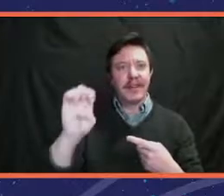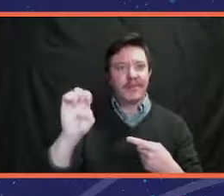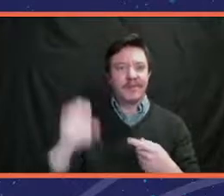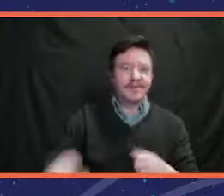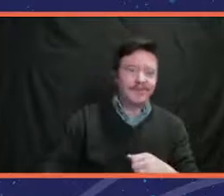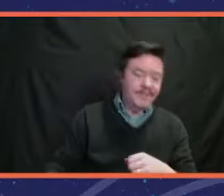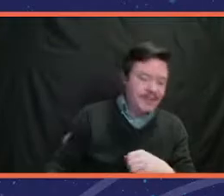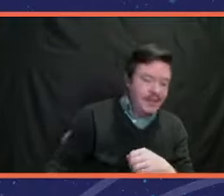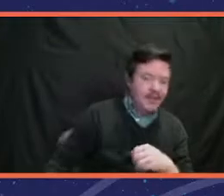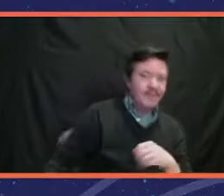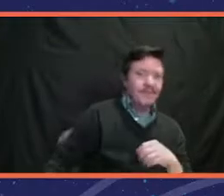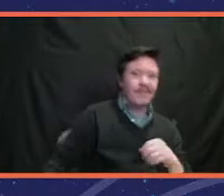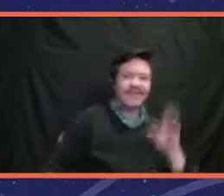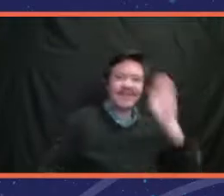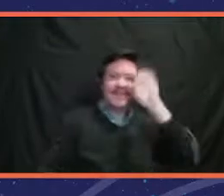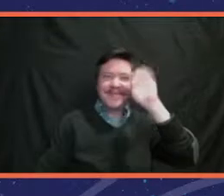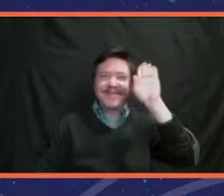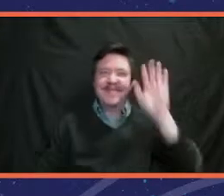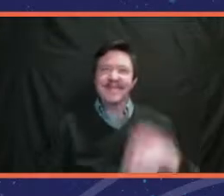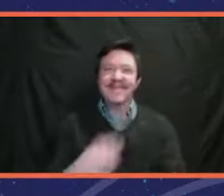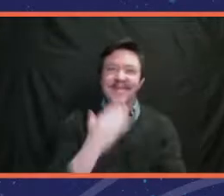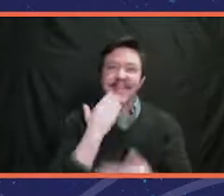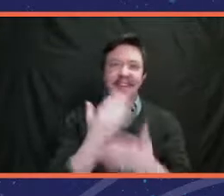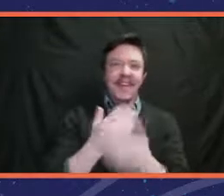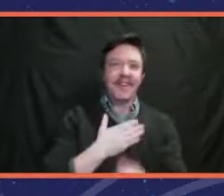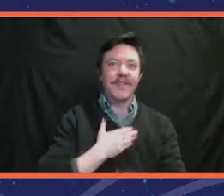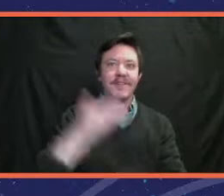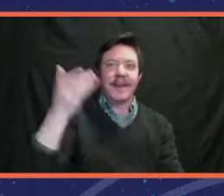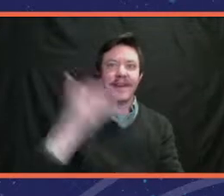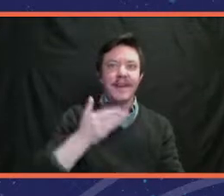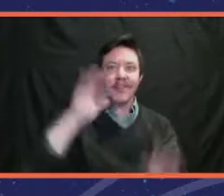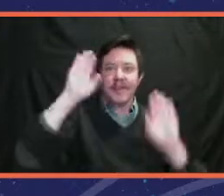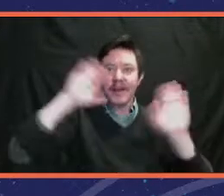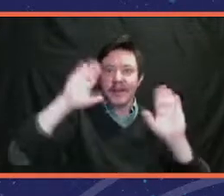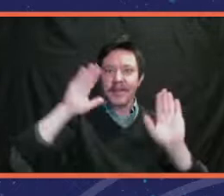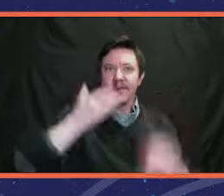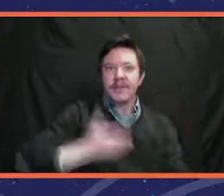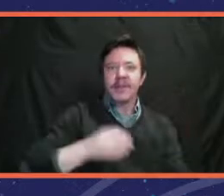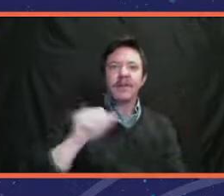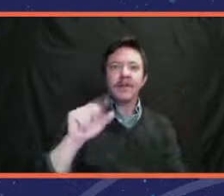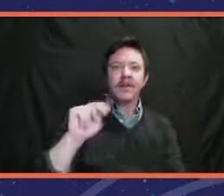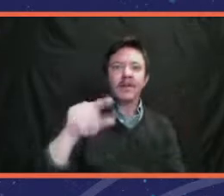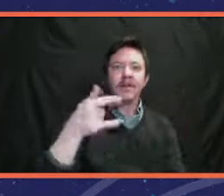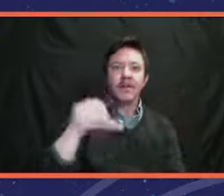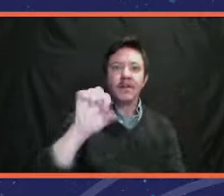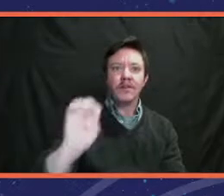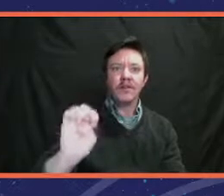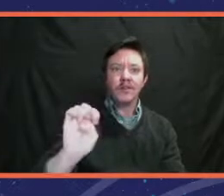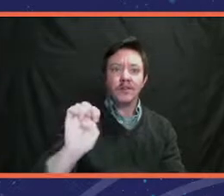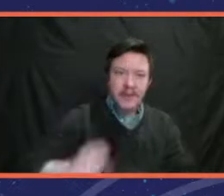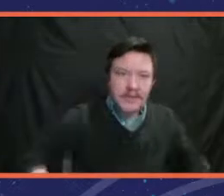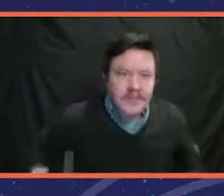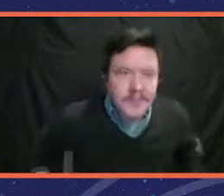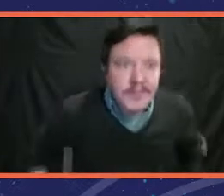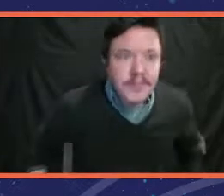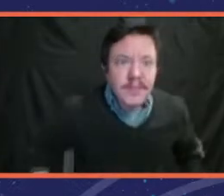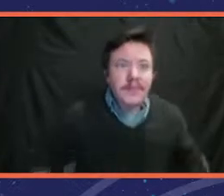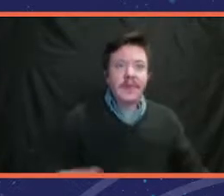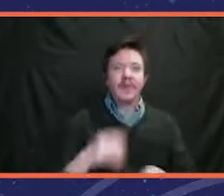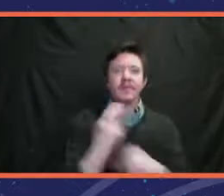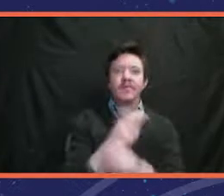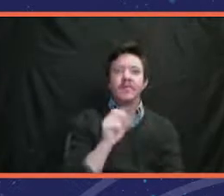Hi, thank you, Trey, for that intro. Hello, everyone. My name is Angelique Kalani Axelrod. I use she, her